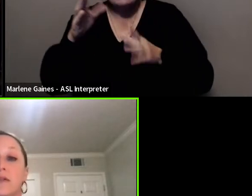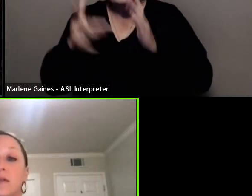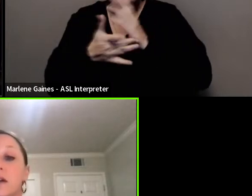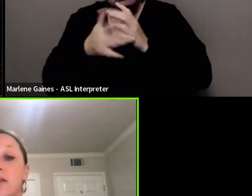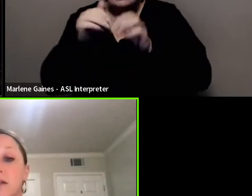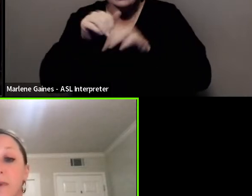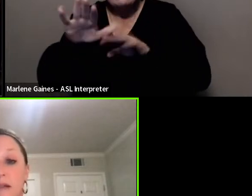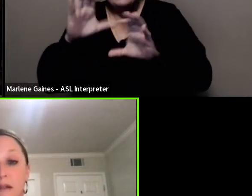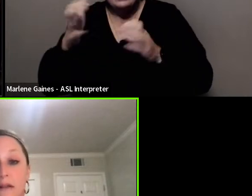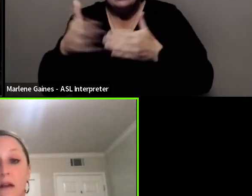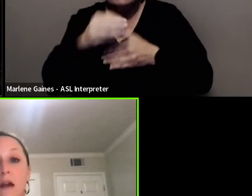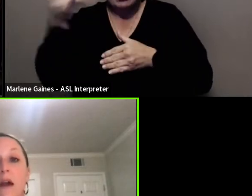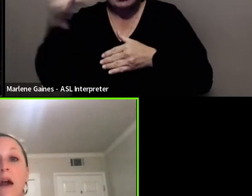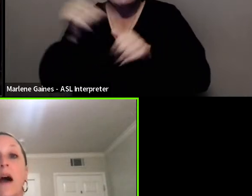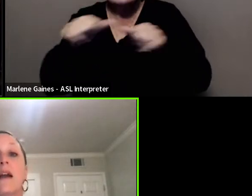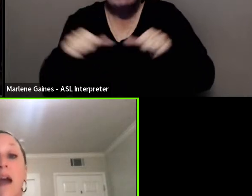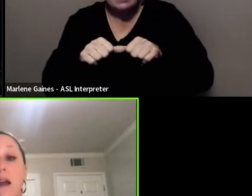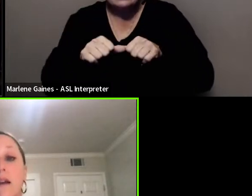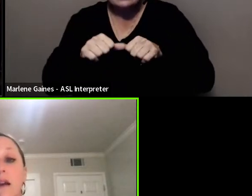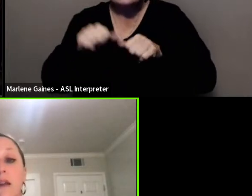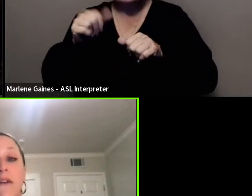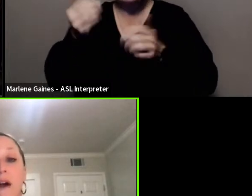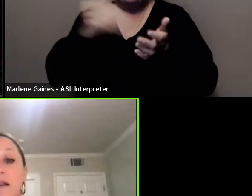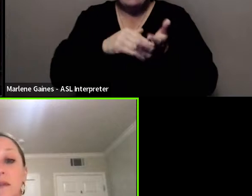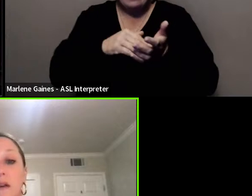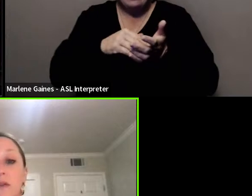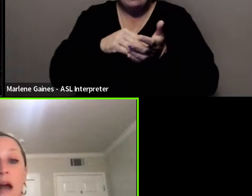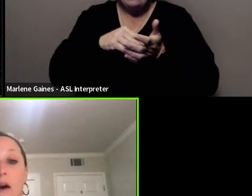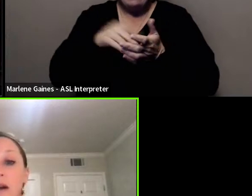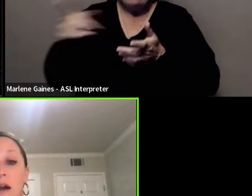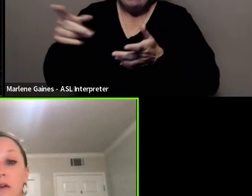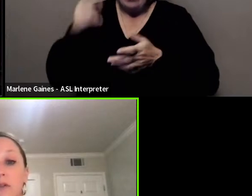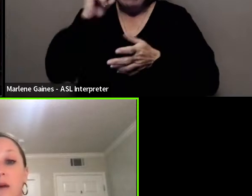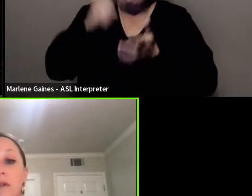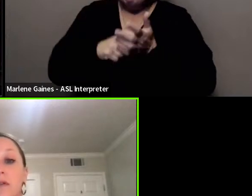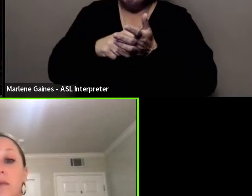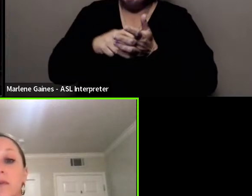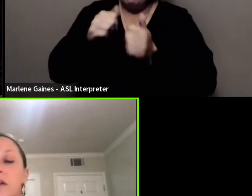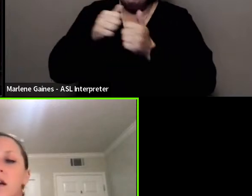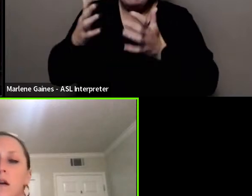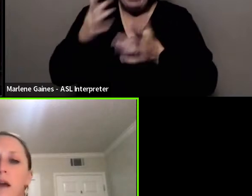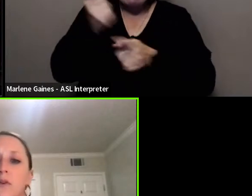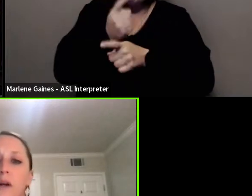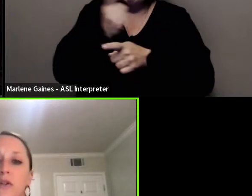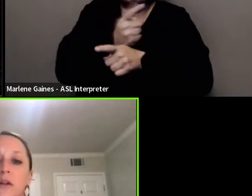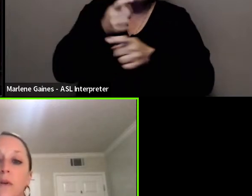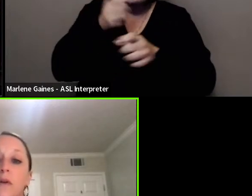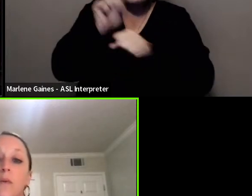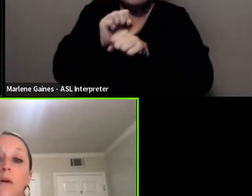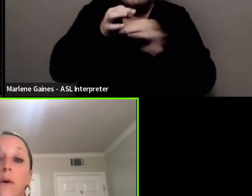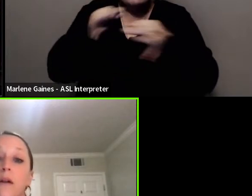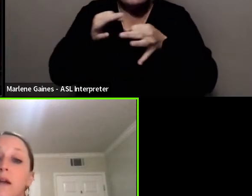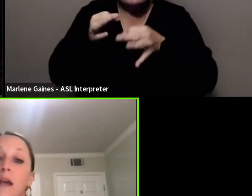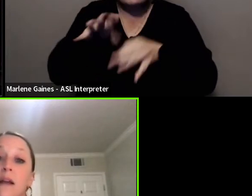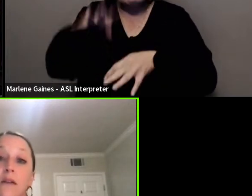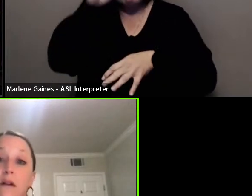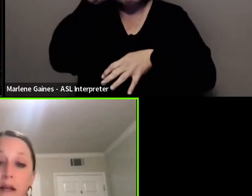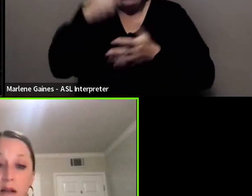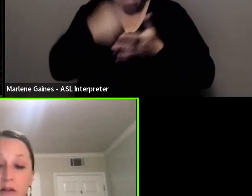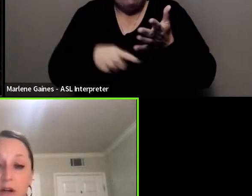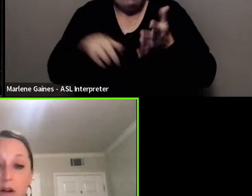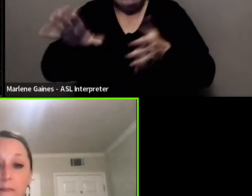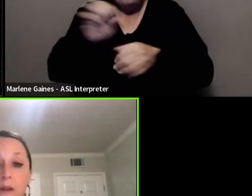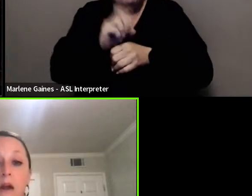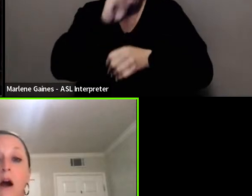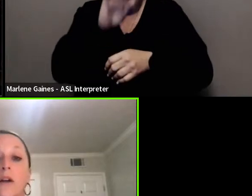in their classrooms and other spaces. Again, they find themselves without an accurate job description and are left questioning what their work will and can look